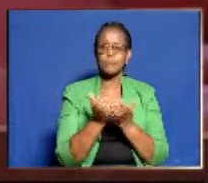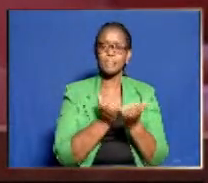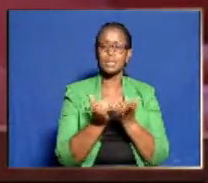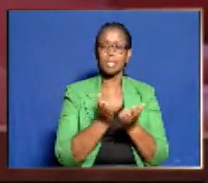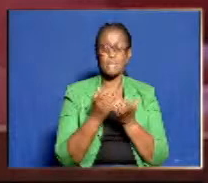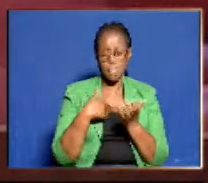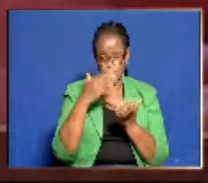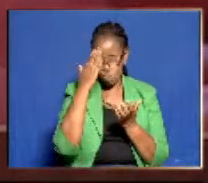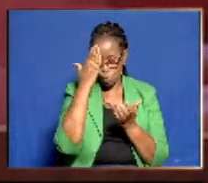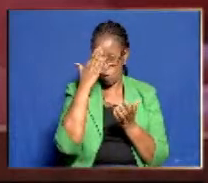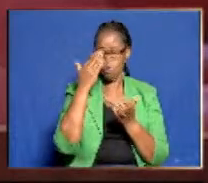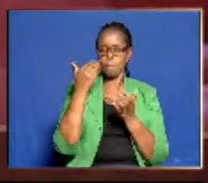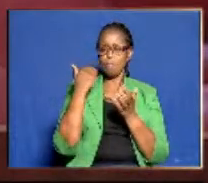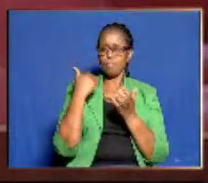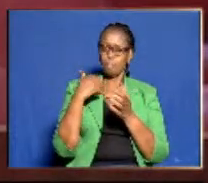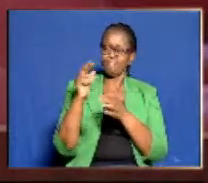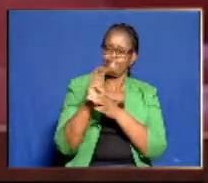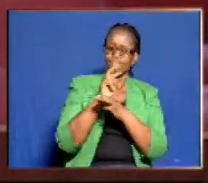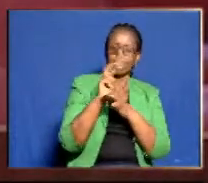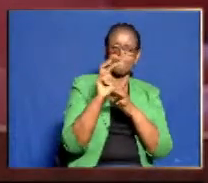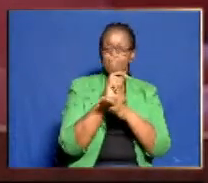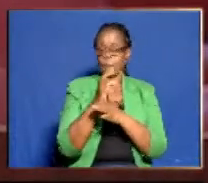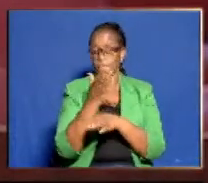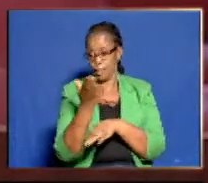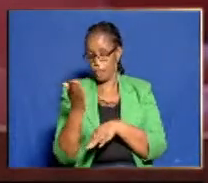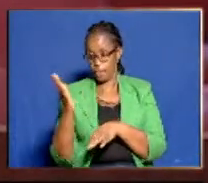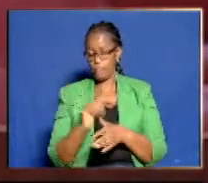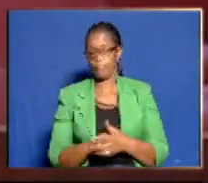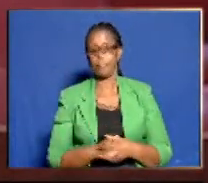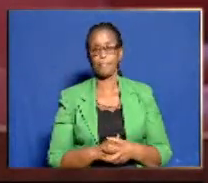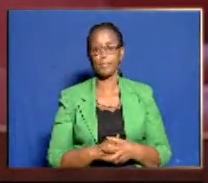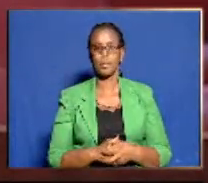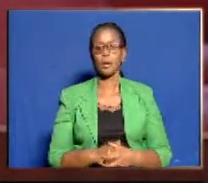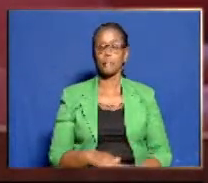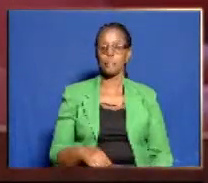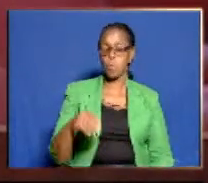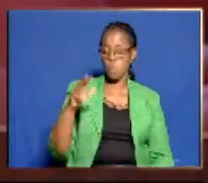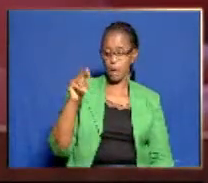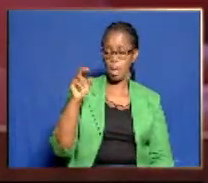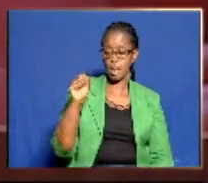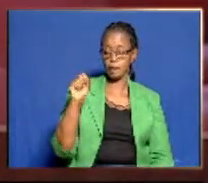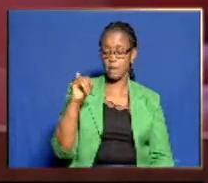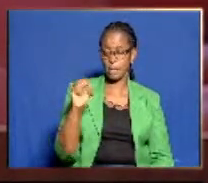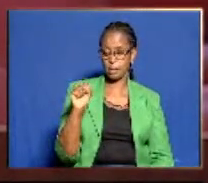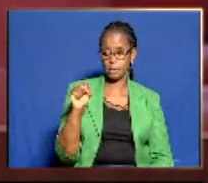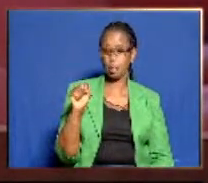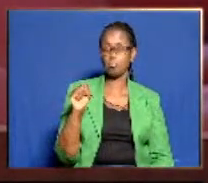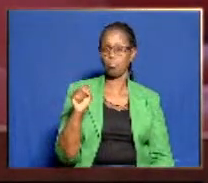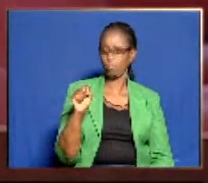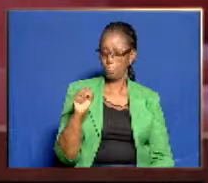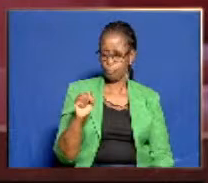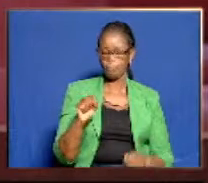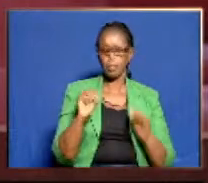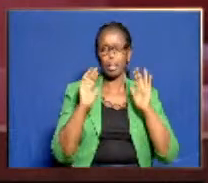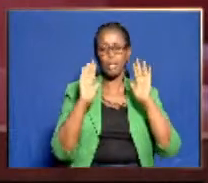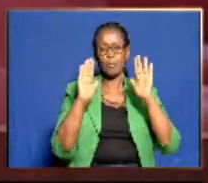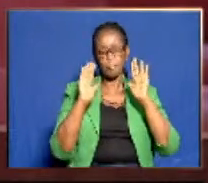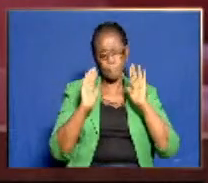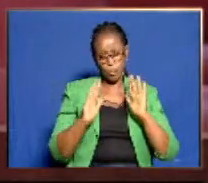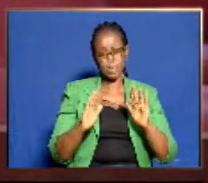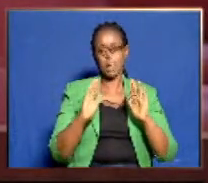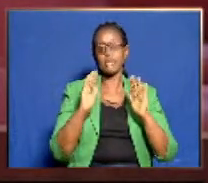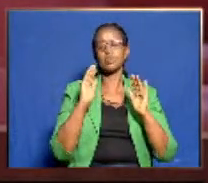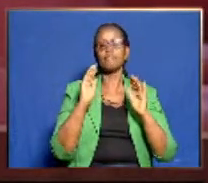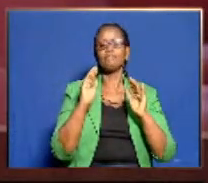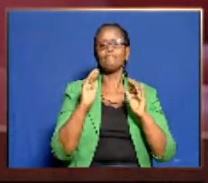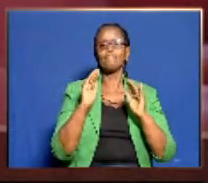way to ensure that they are safe. So, Honorable Speaker, the national intelligence is one key institution that we all need to support. And